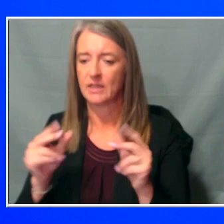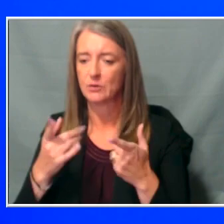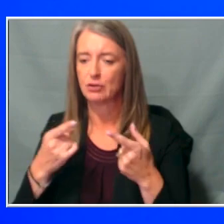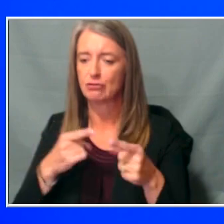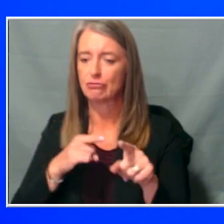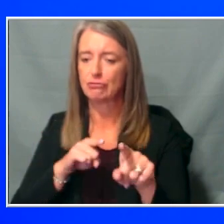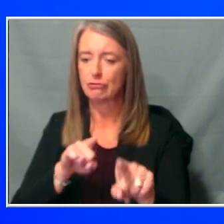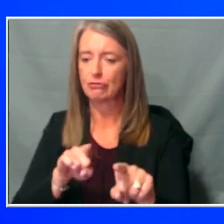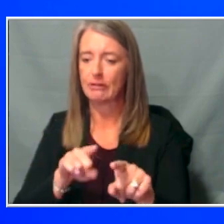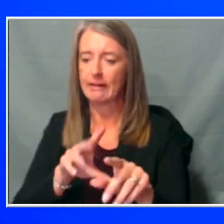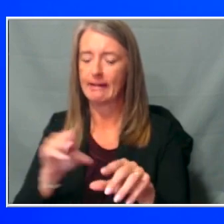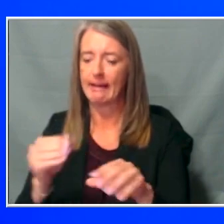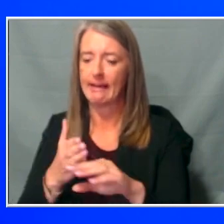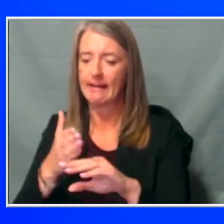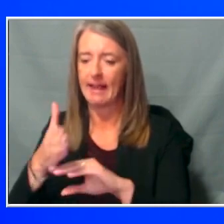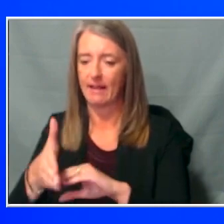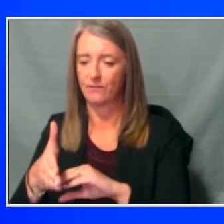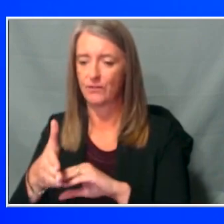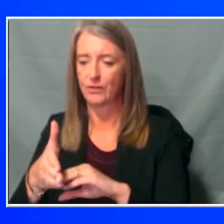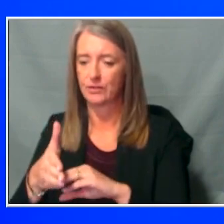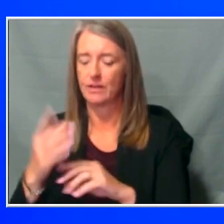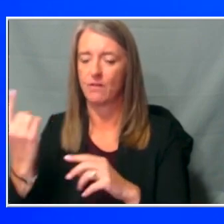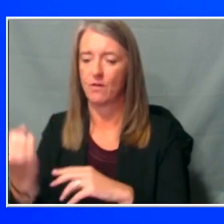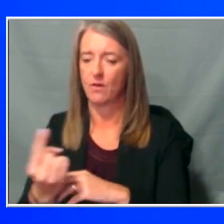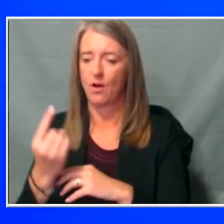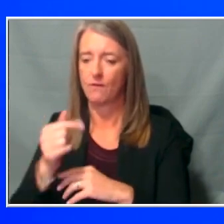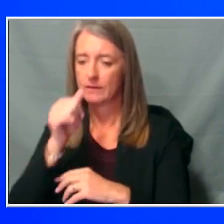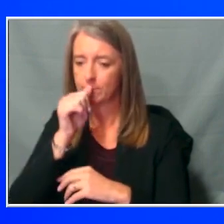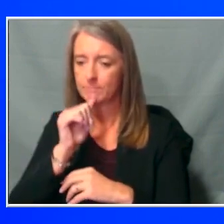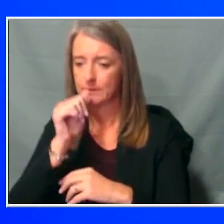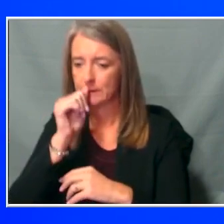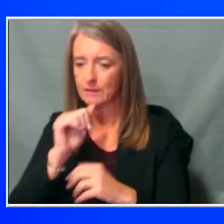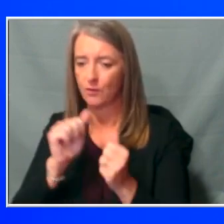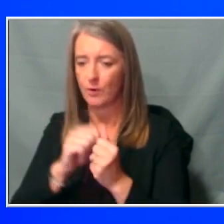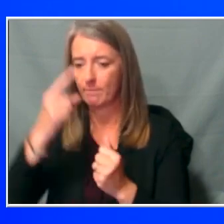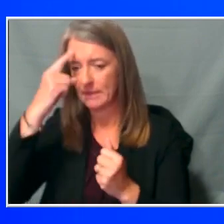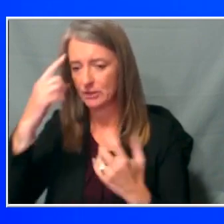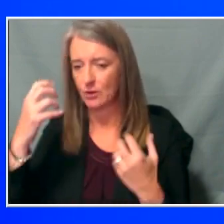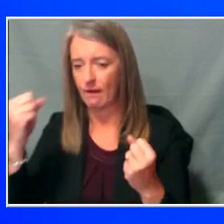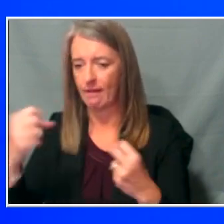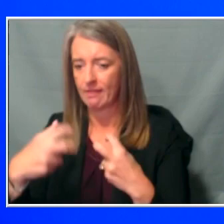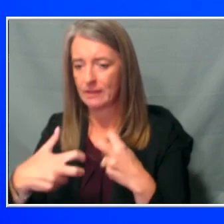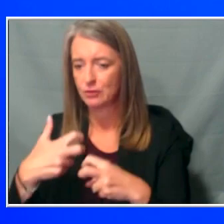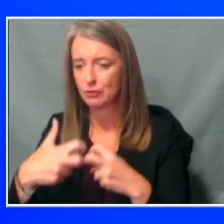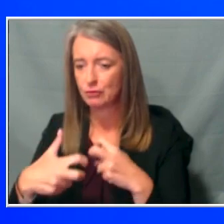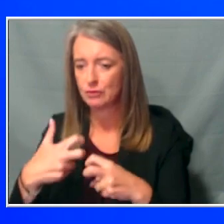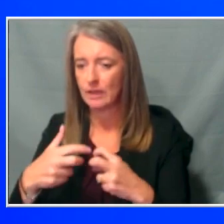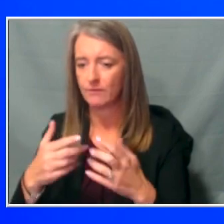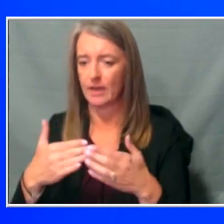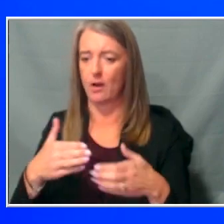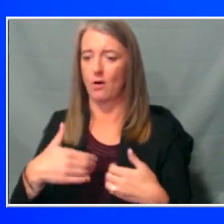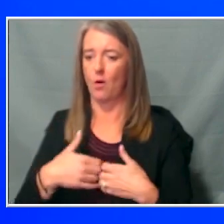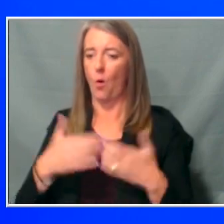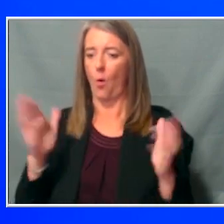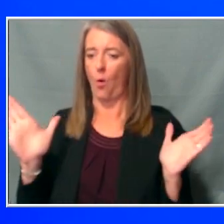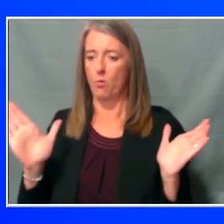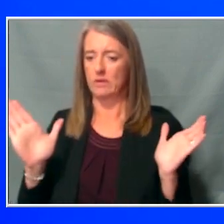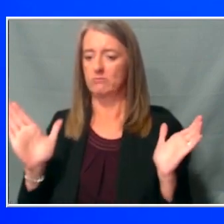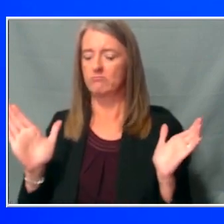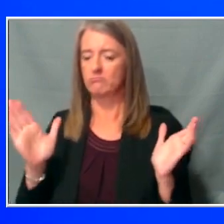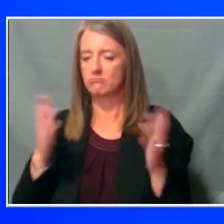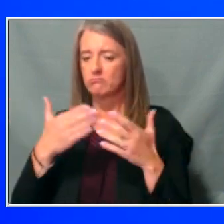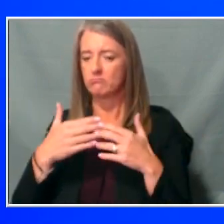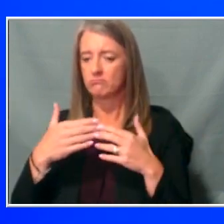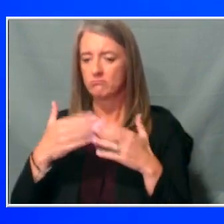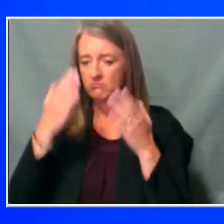then after it. I've always suffered with mental health issues. I'm very open about that.